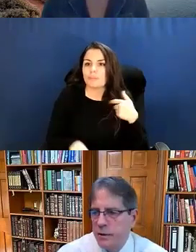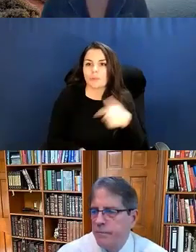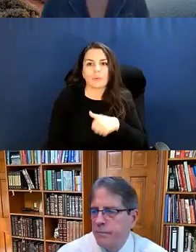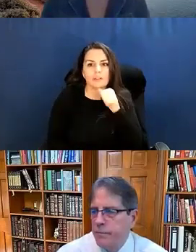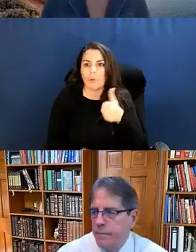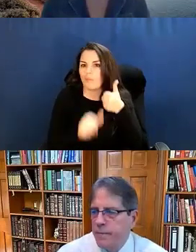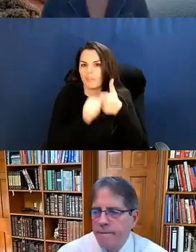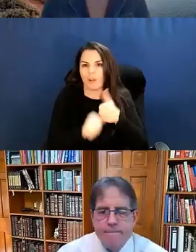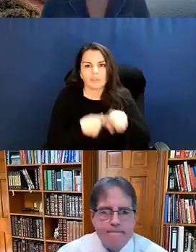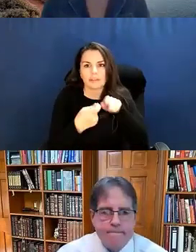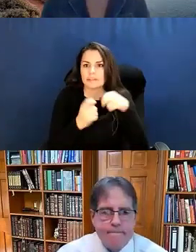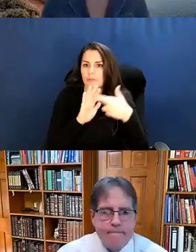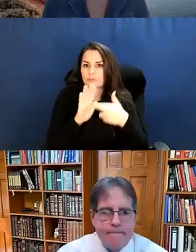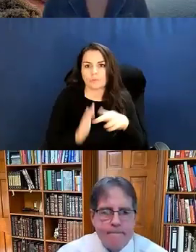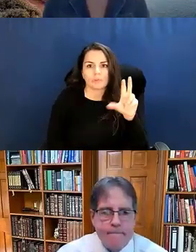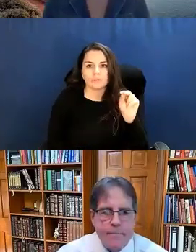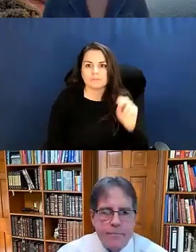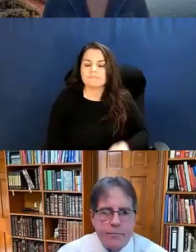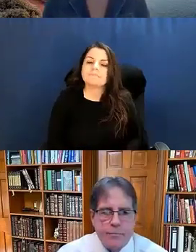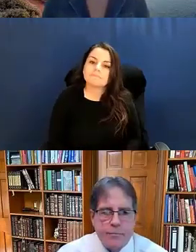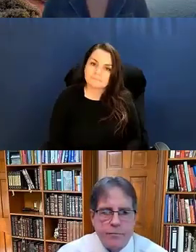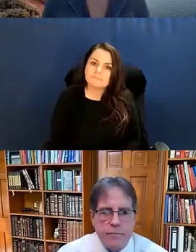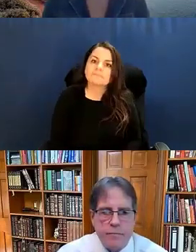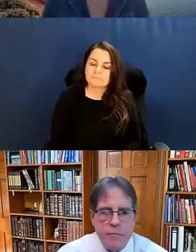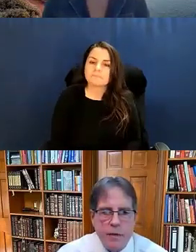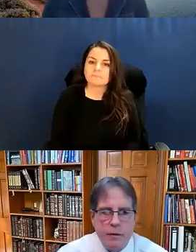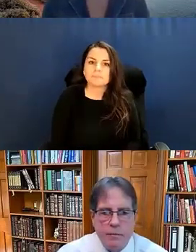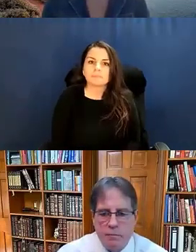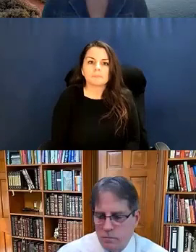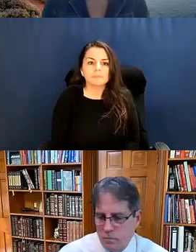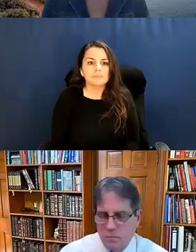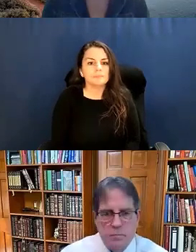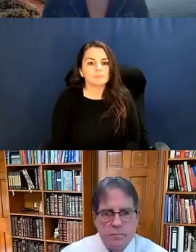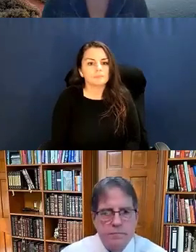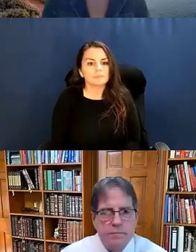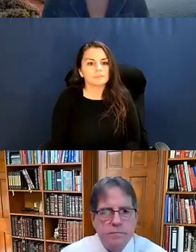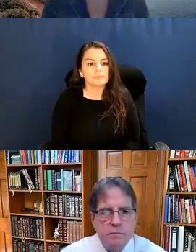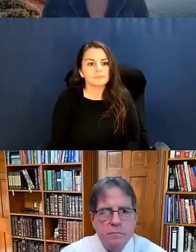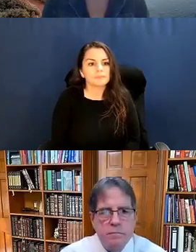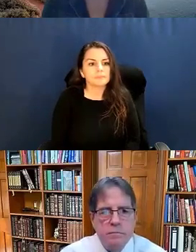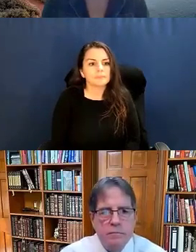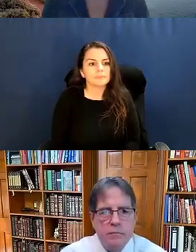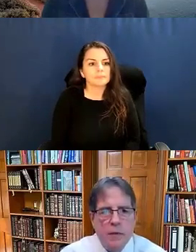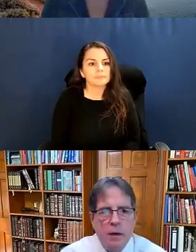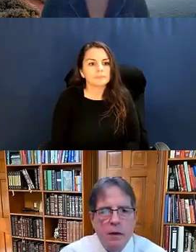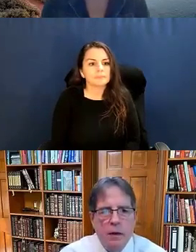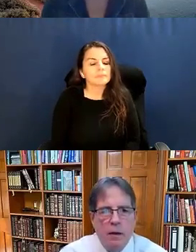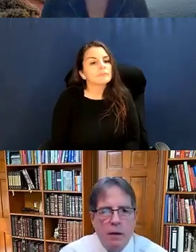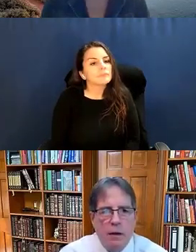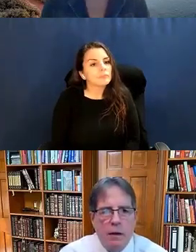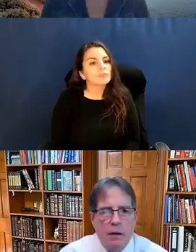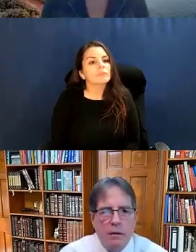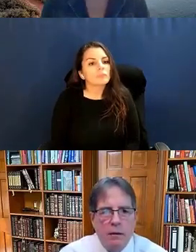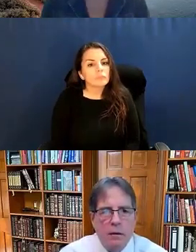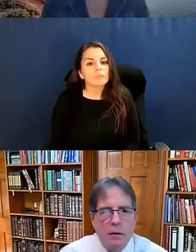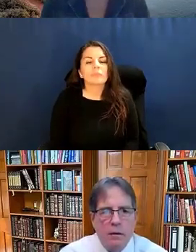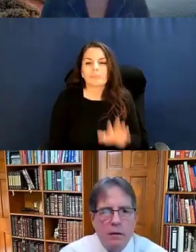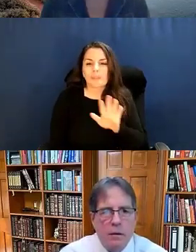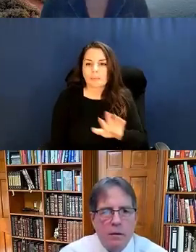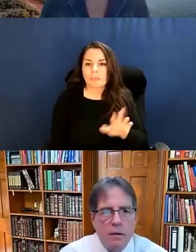started working in your PhD dissertation laboratory and are in position to develop a successful